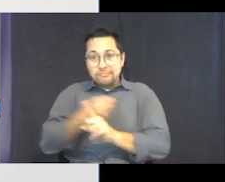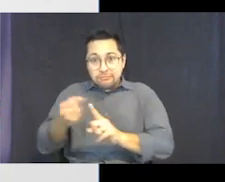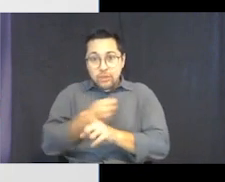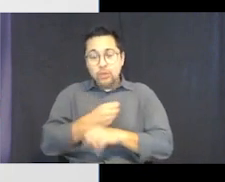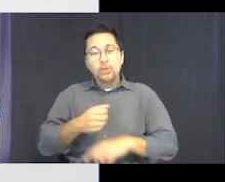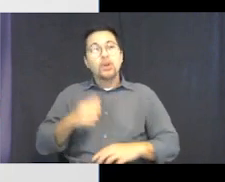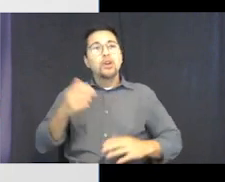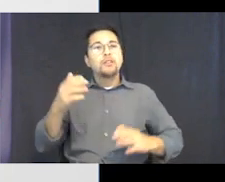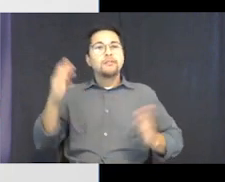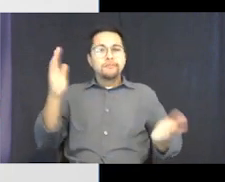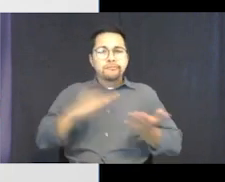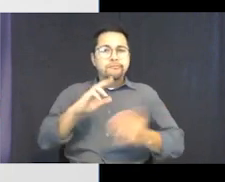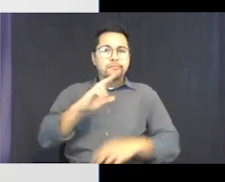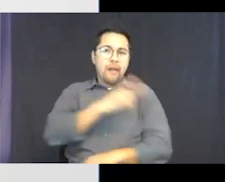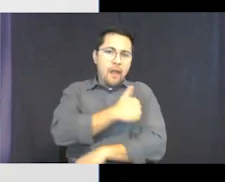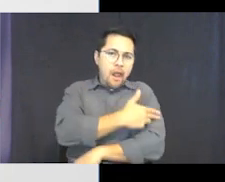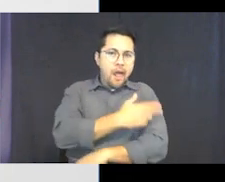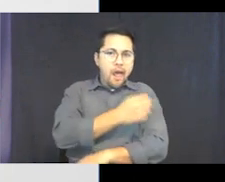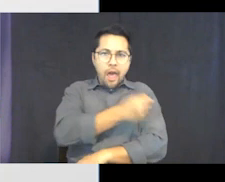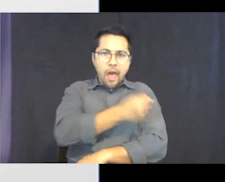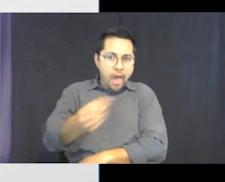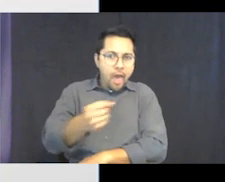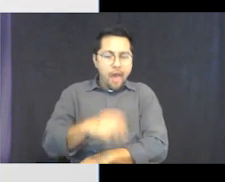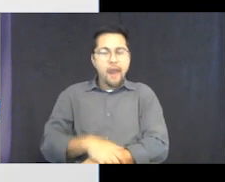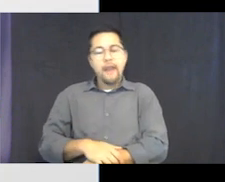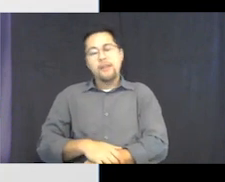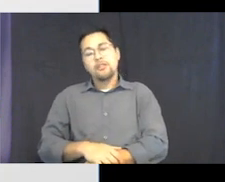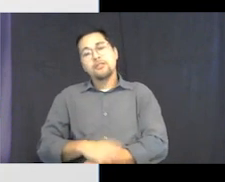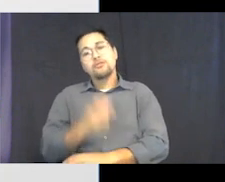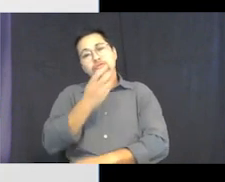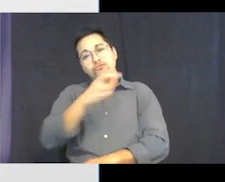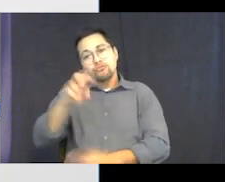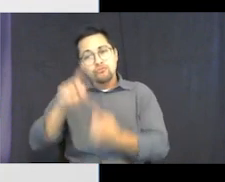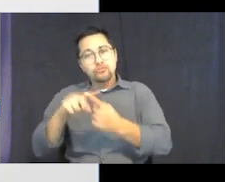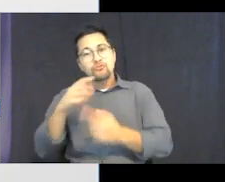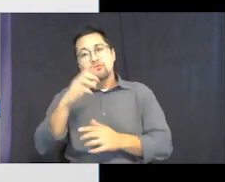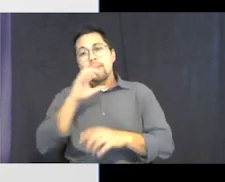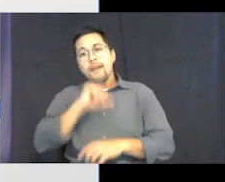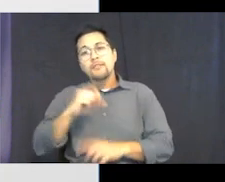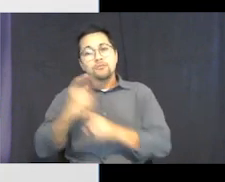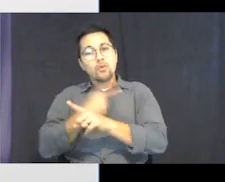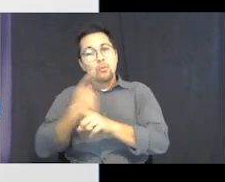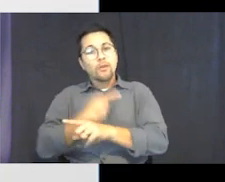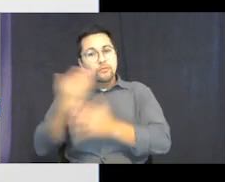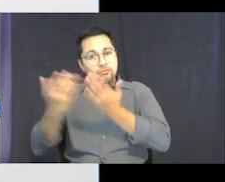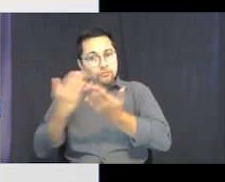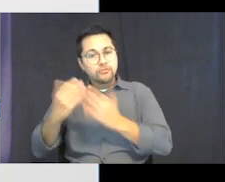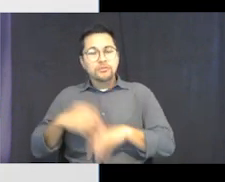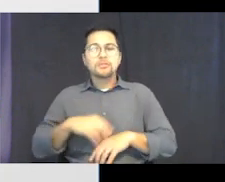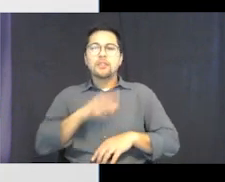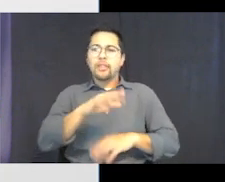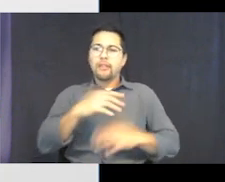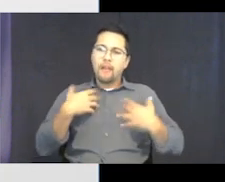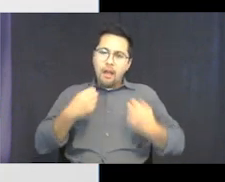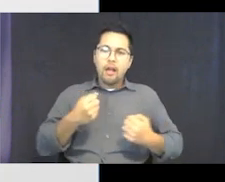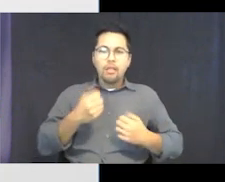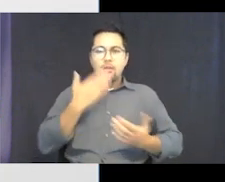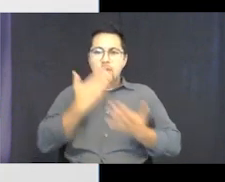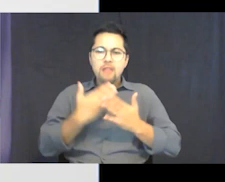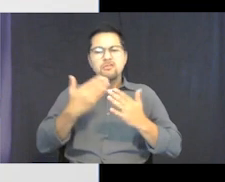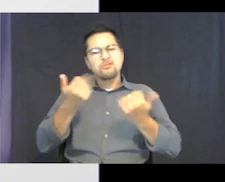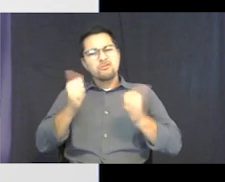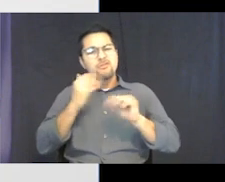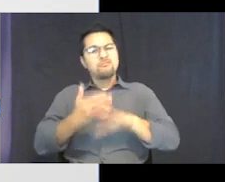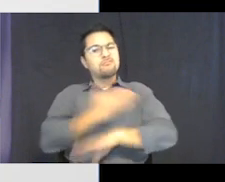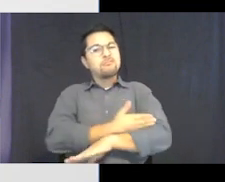psychiatric hospitalizations, transition into age-appropriate services, and increase health and wellness. And one thing I wanted to mention